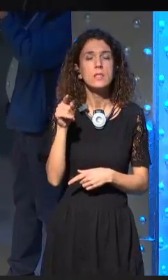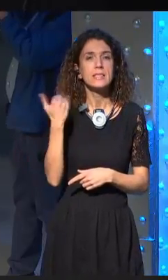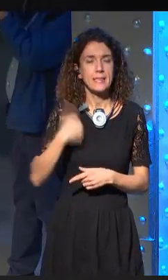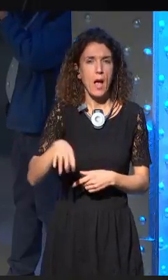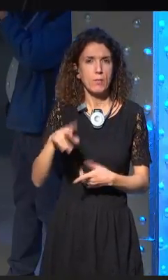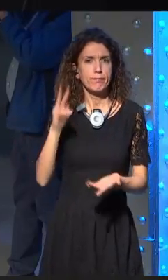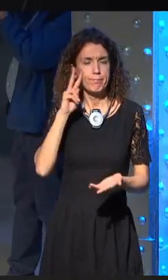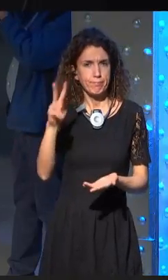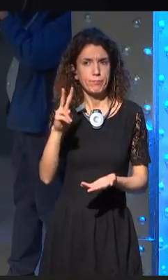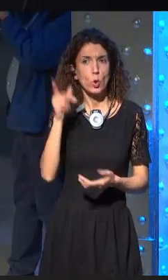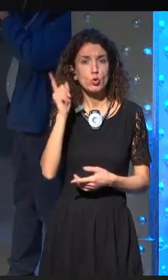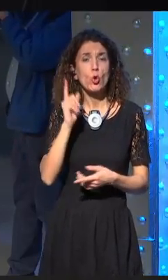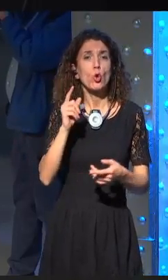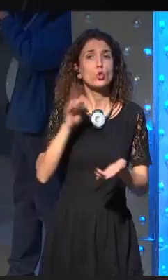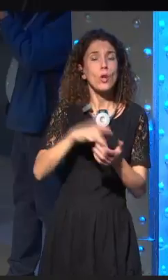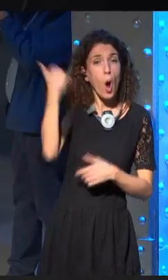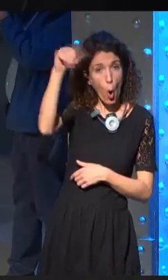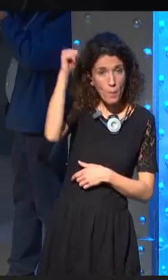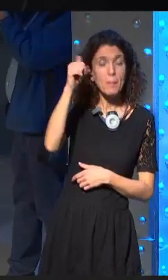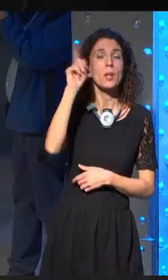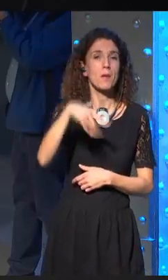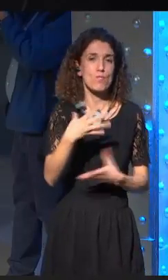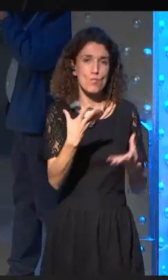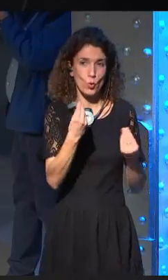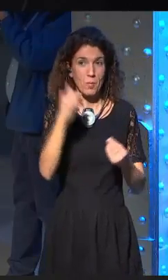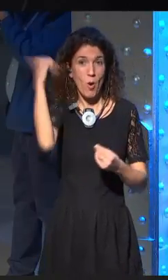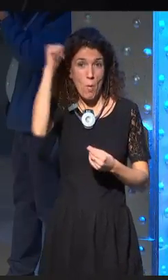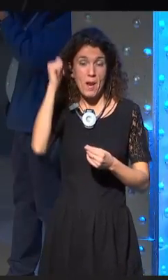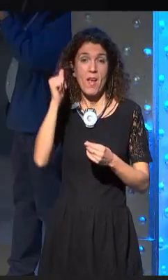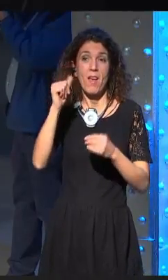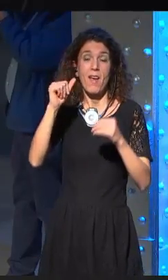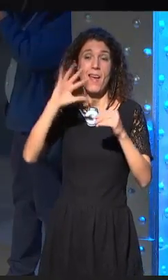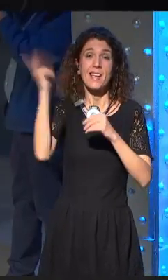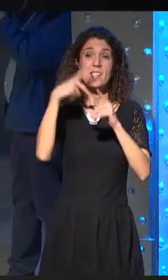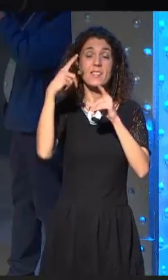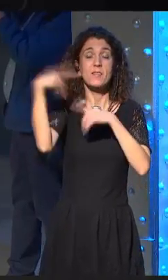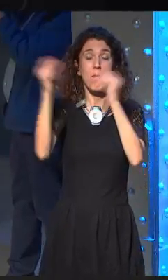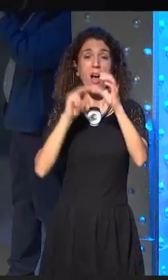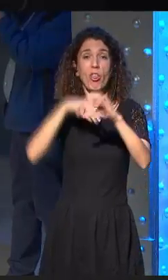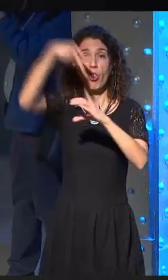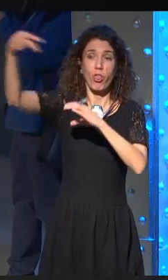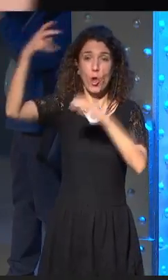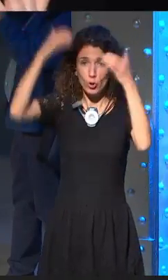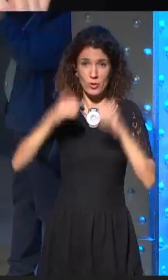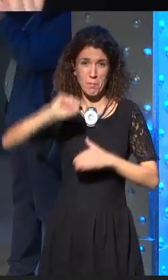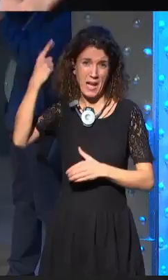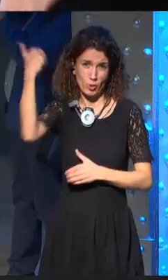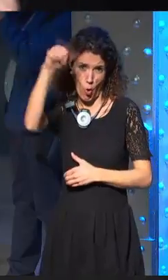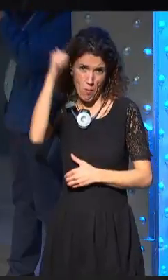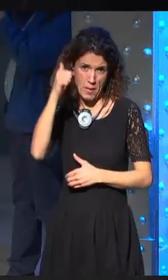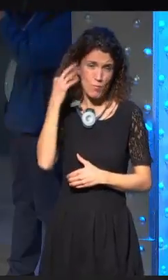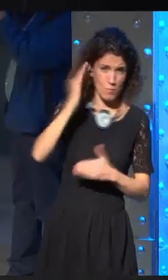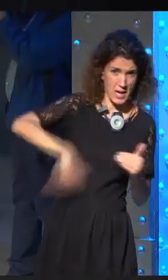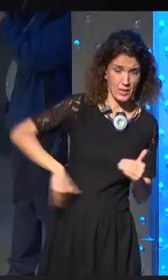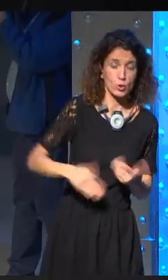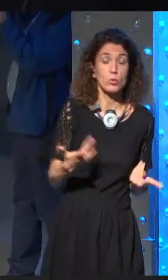into space, so maybe it's just we haven't had enough of a sample of women to find a woman that has this issue. And it could also be